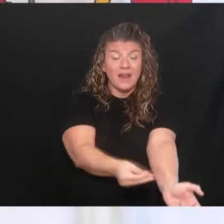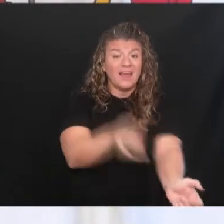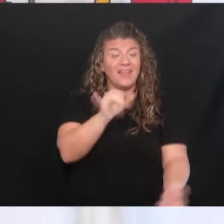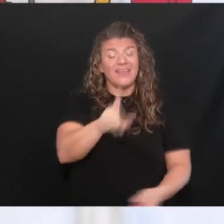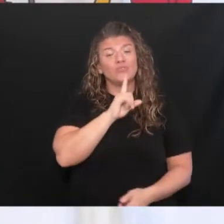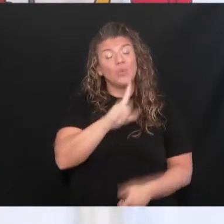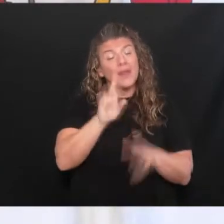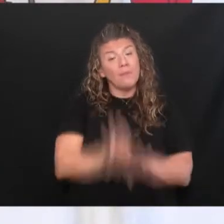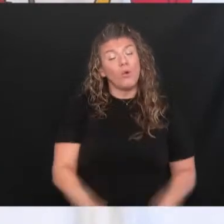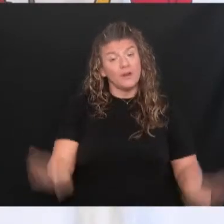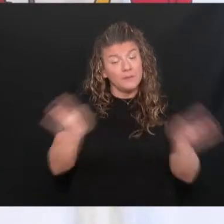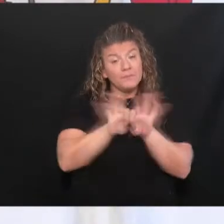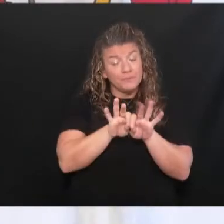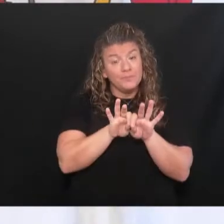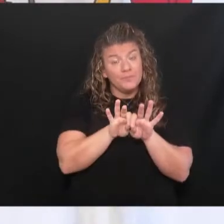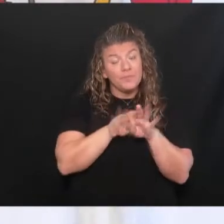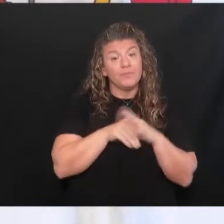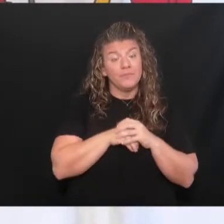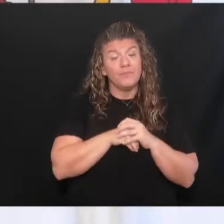really important.